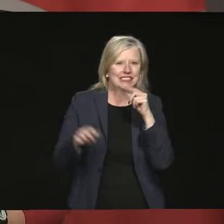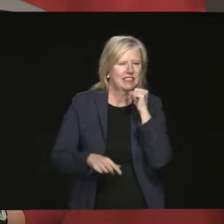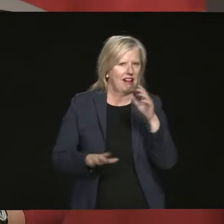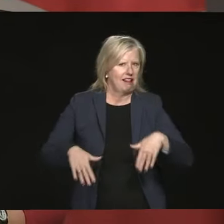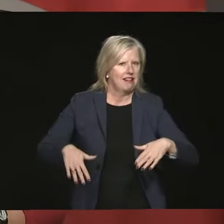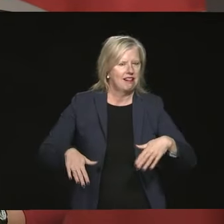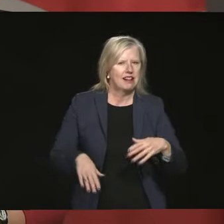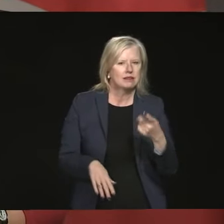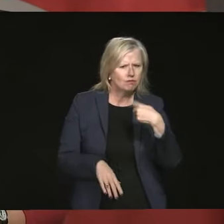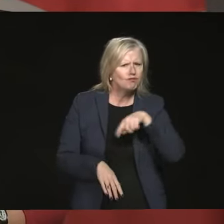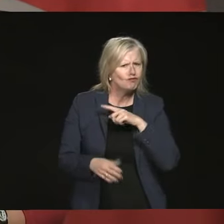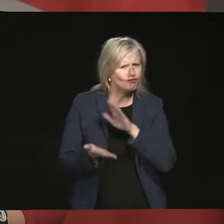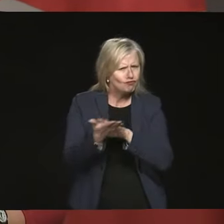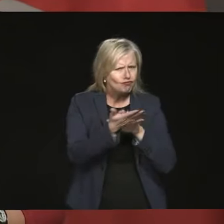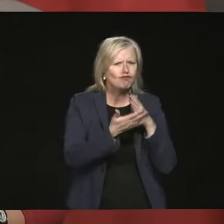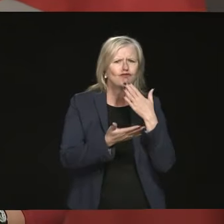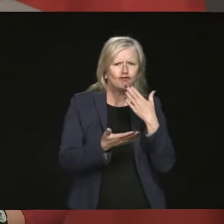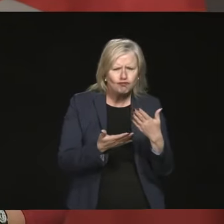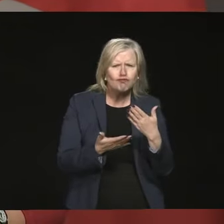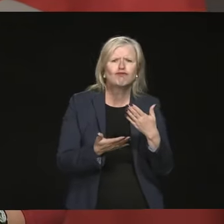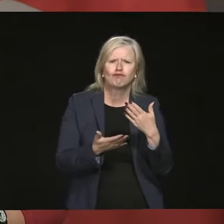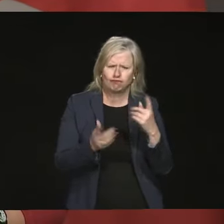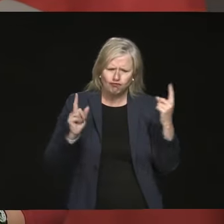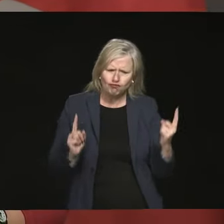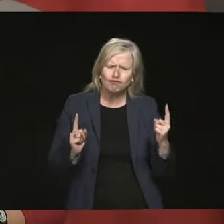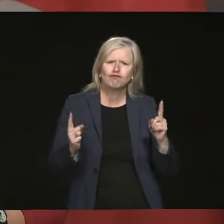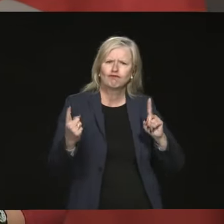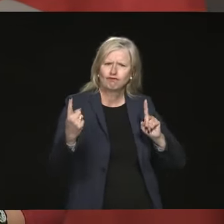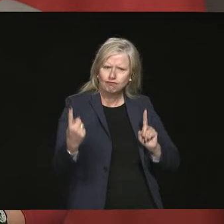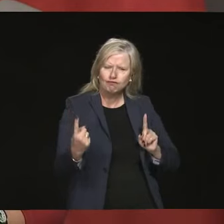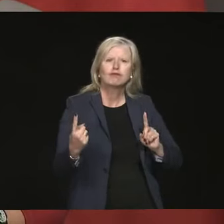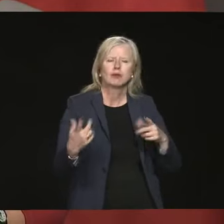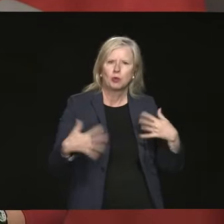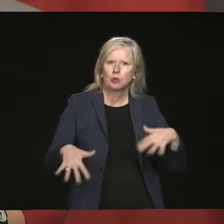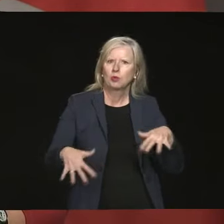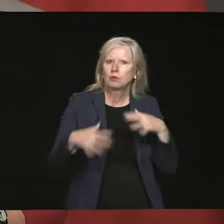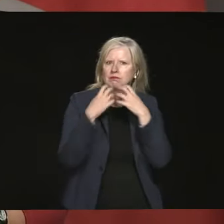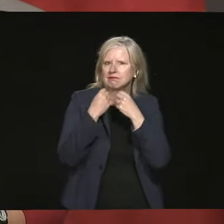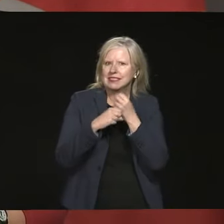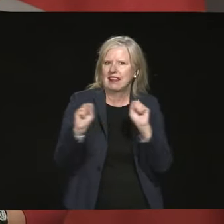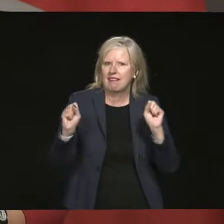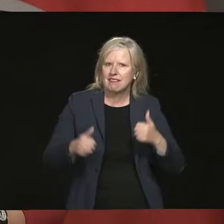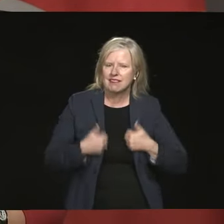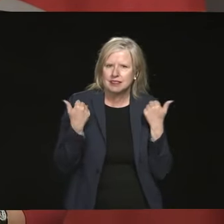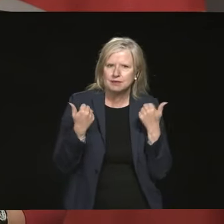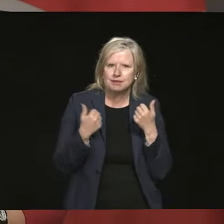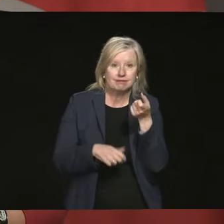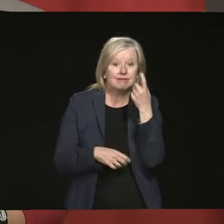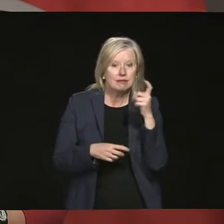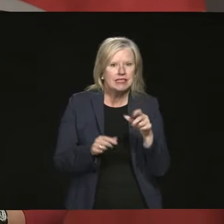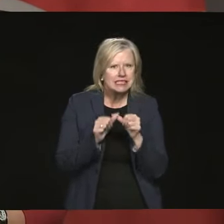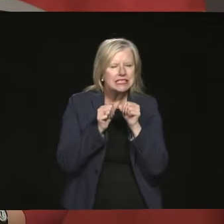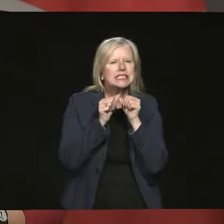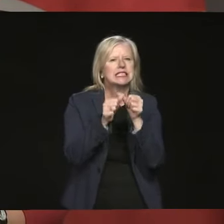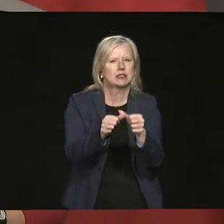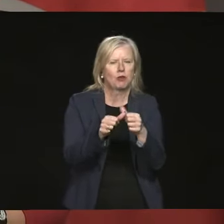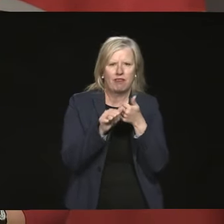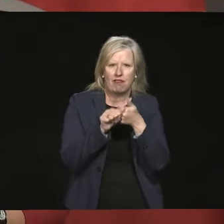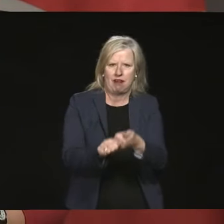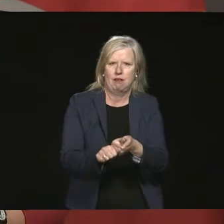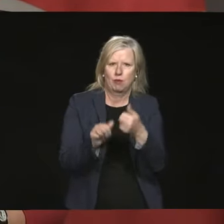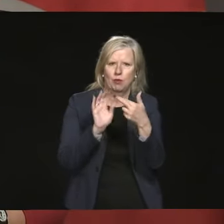qui with physical savent des distancing, vies. which is saving Nous lives. devons continuer. We must Nous ne continue to do pouvons so. pas relâcher. We cannot Si